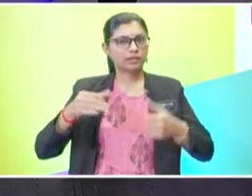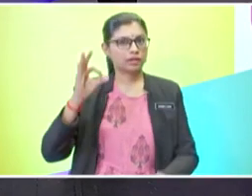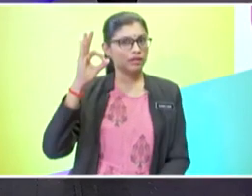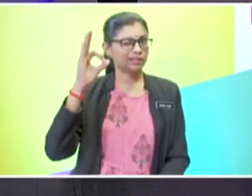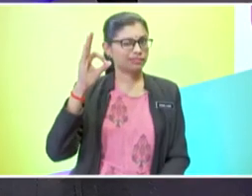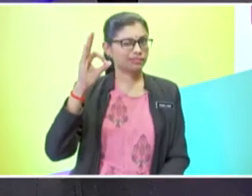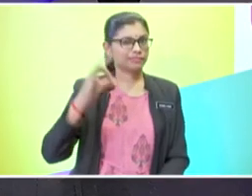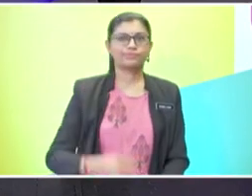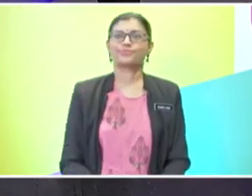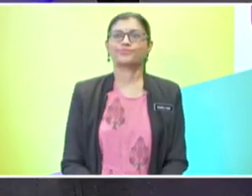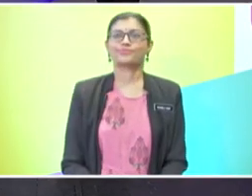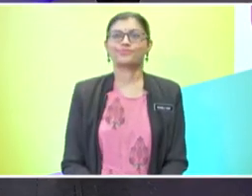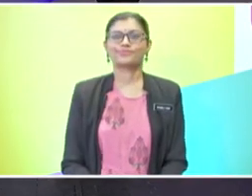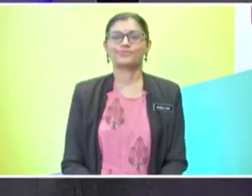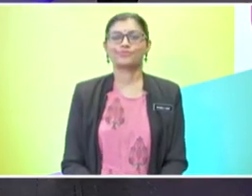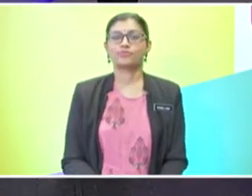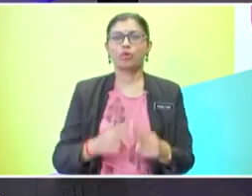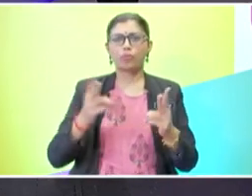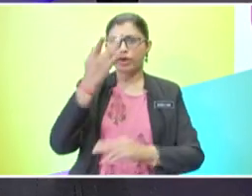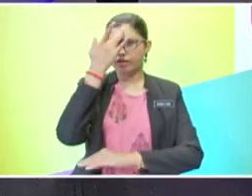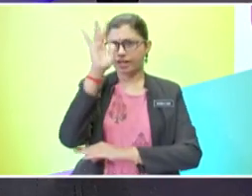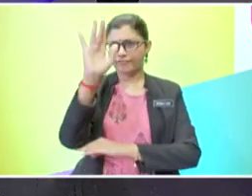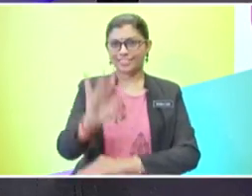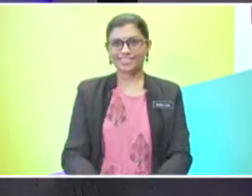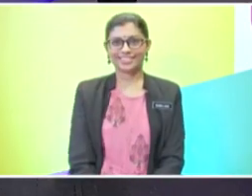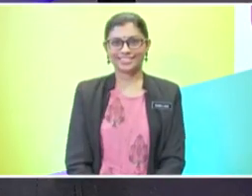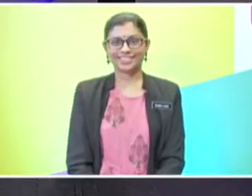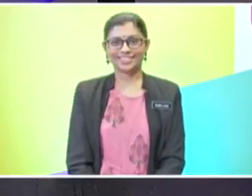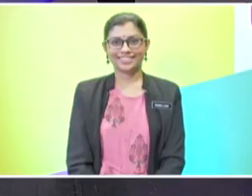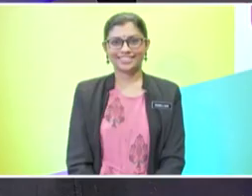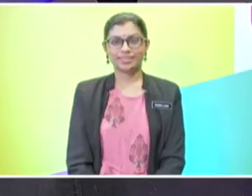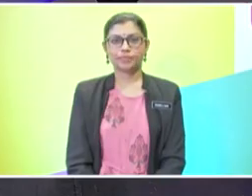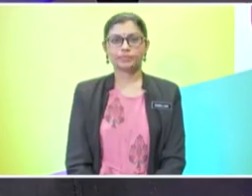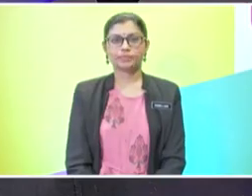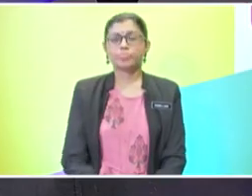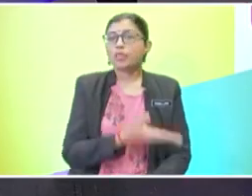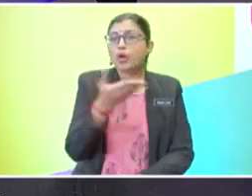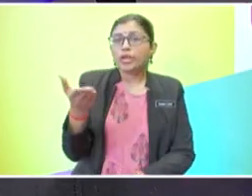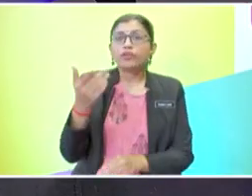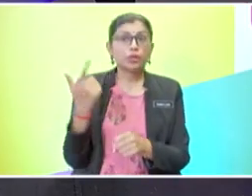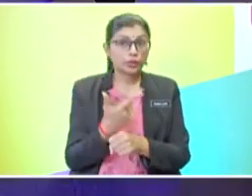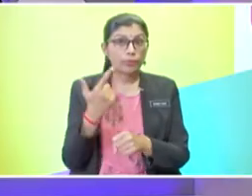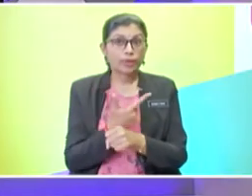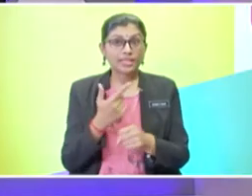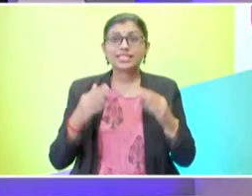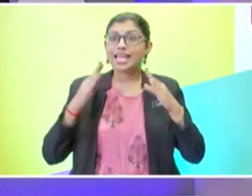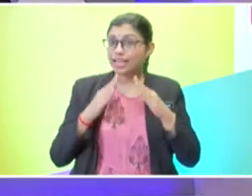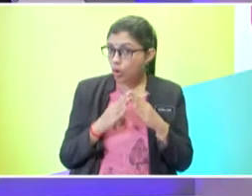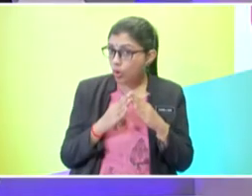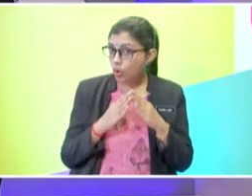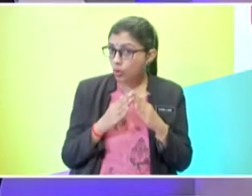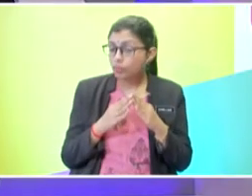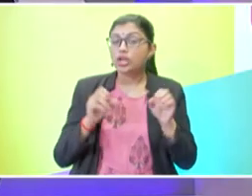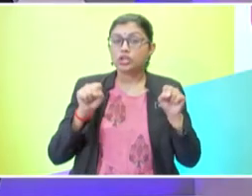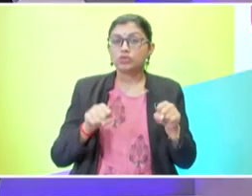you your are the help. Extraordinary student for me today. Okay. Thank you so much, teacher. And let's see if you want to get enhancement okay, exercises. For more extra enhanced